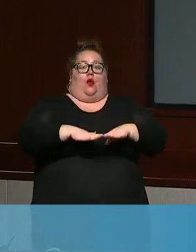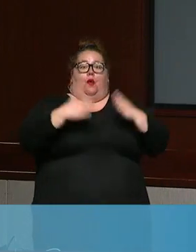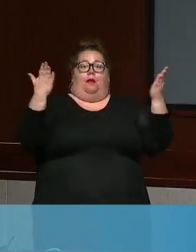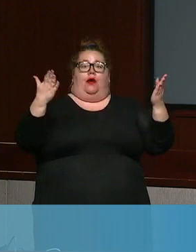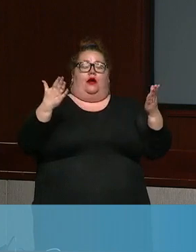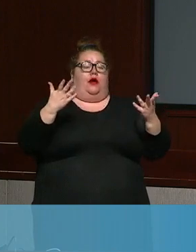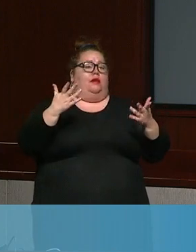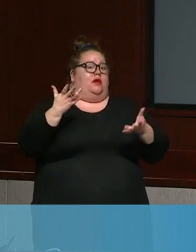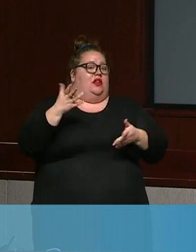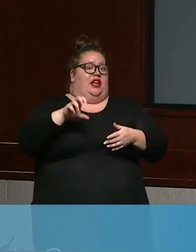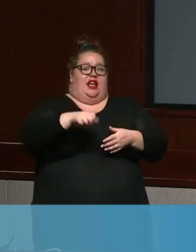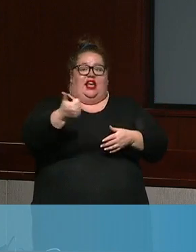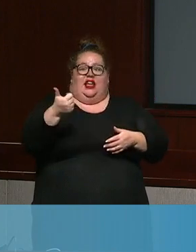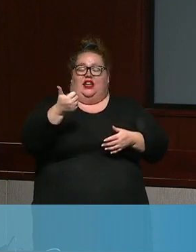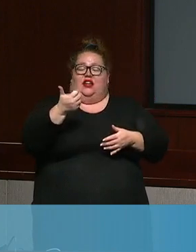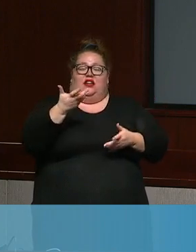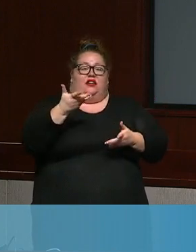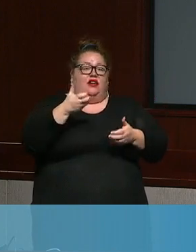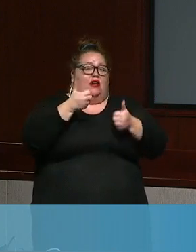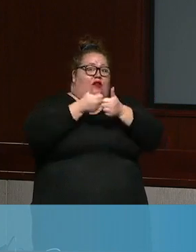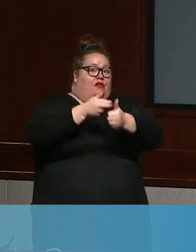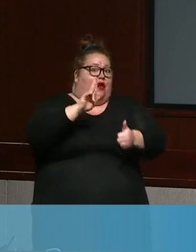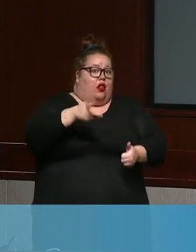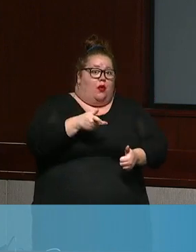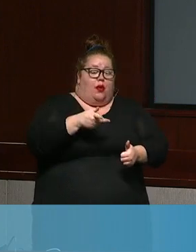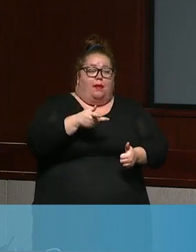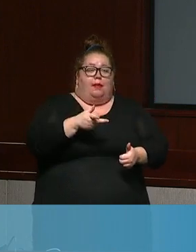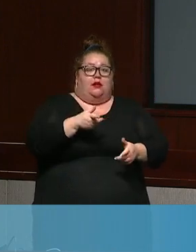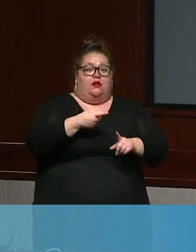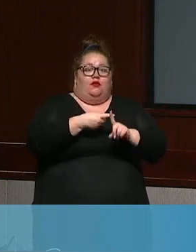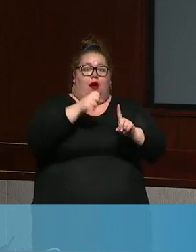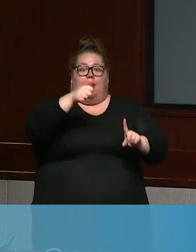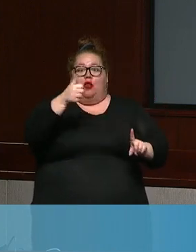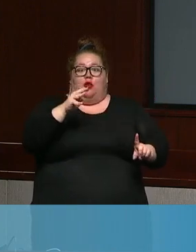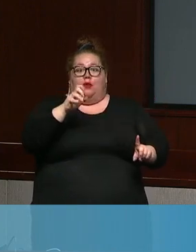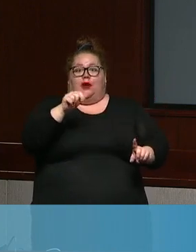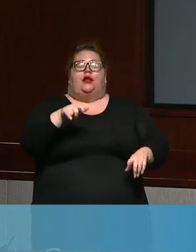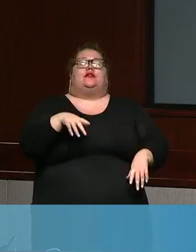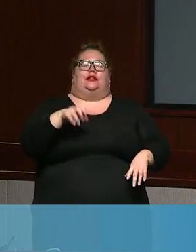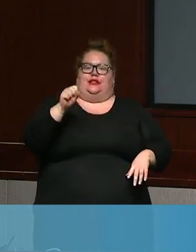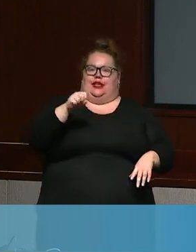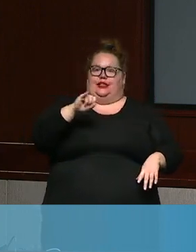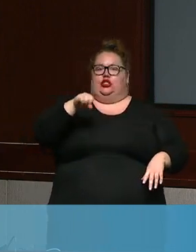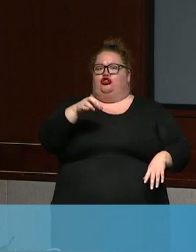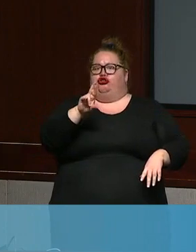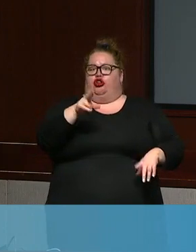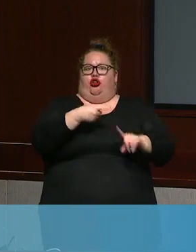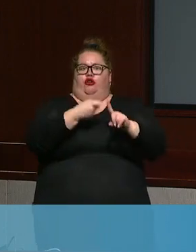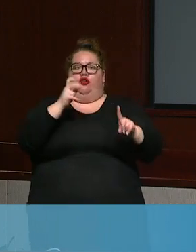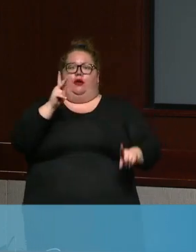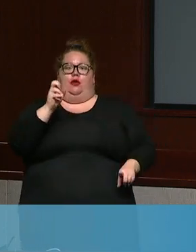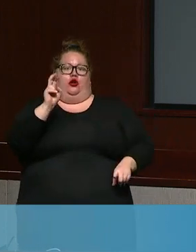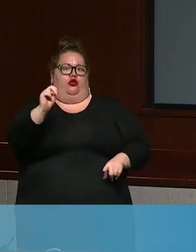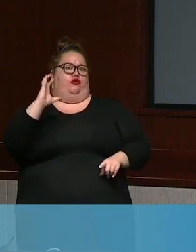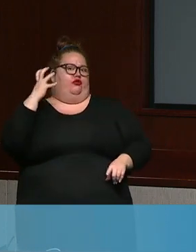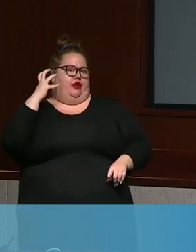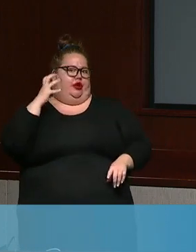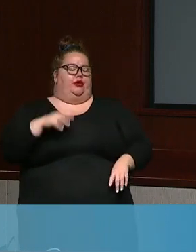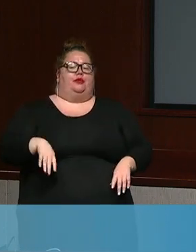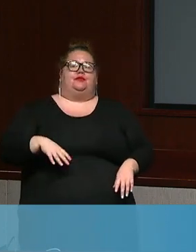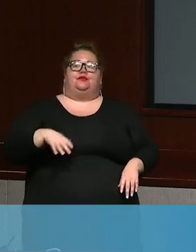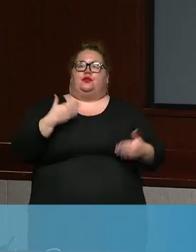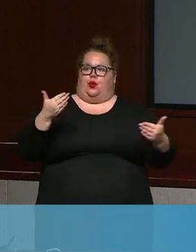follow-up questions from the outlets. JR from Kern Radio. Go ahead.